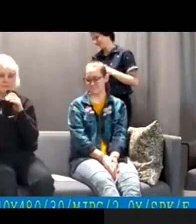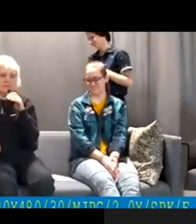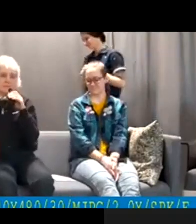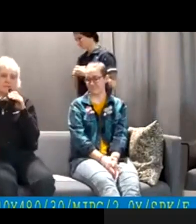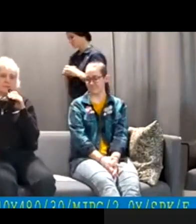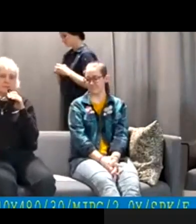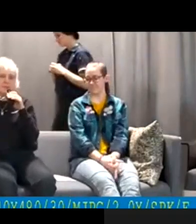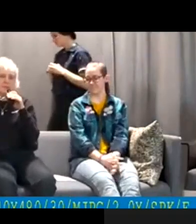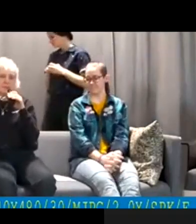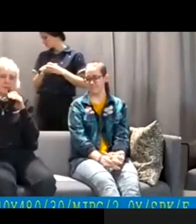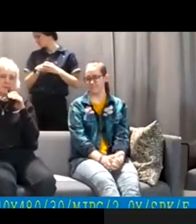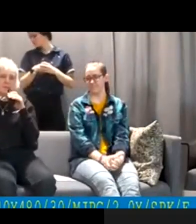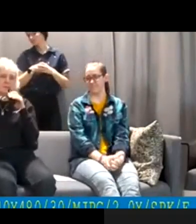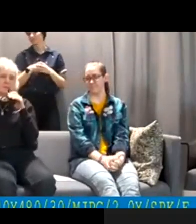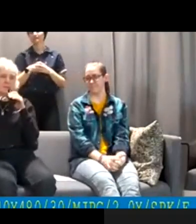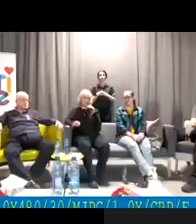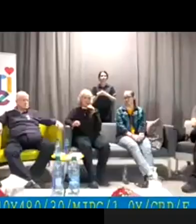It seems to be